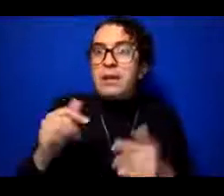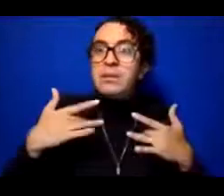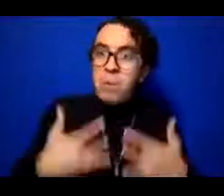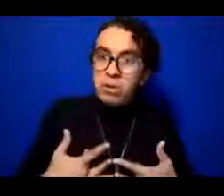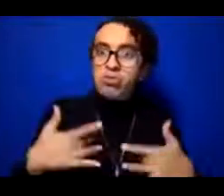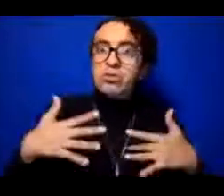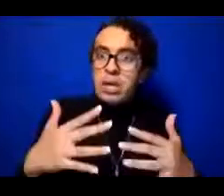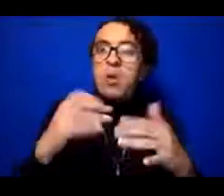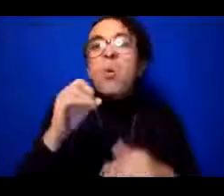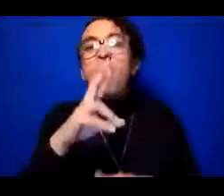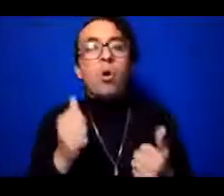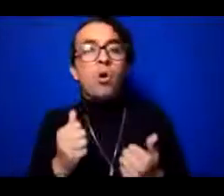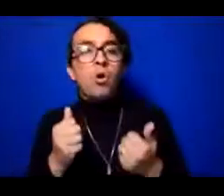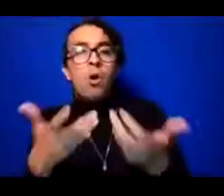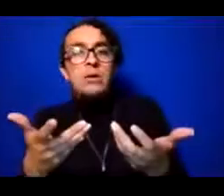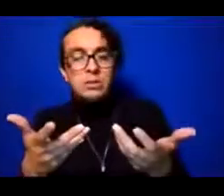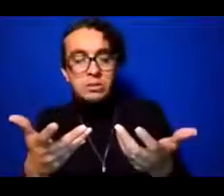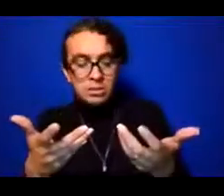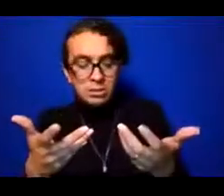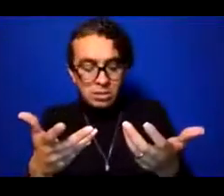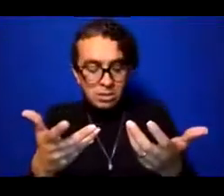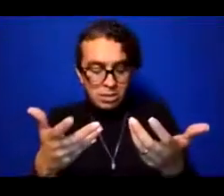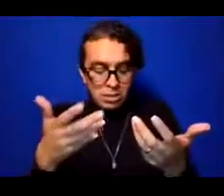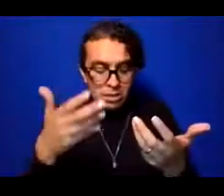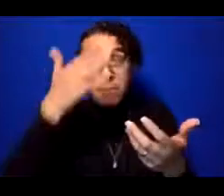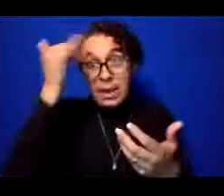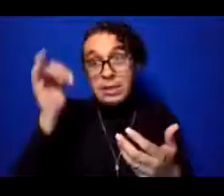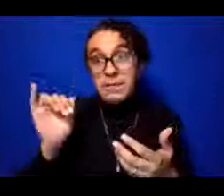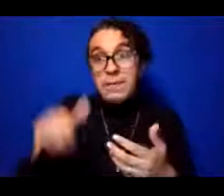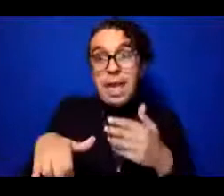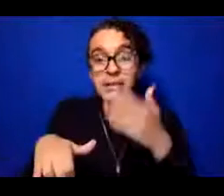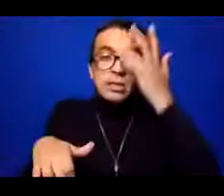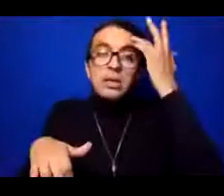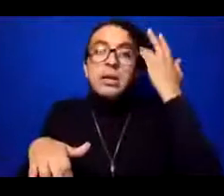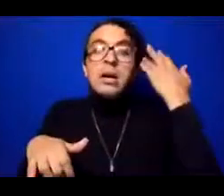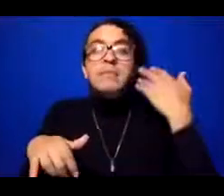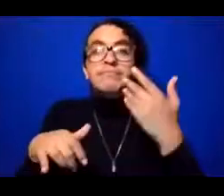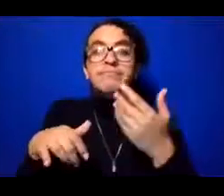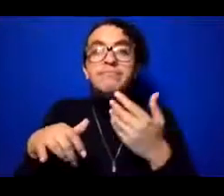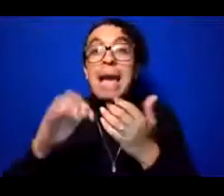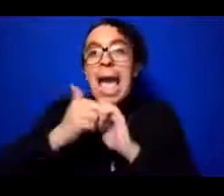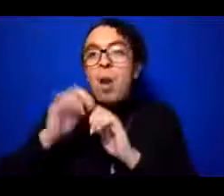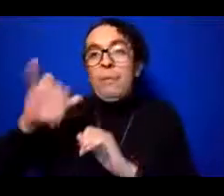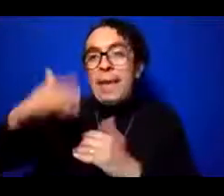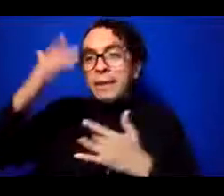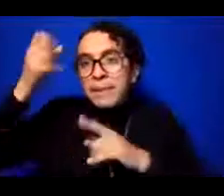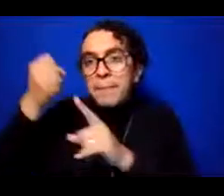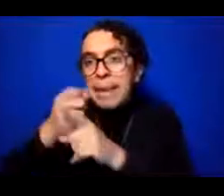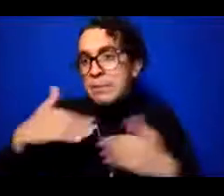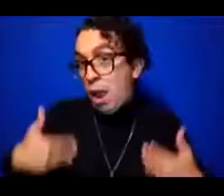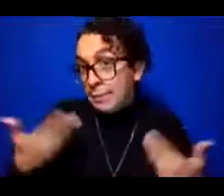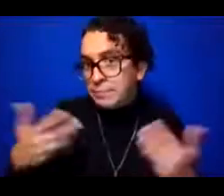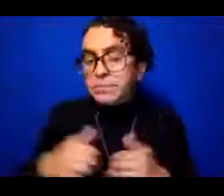cause it due to just the underlying autoimmune disease and how it impacts the body. There's also